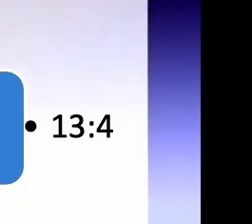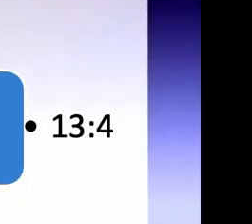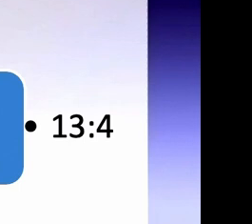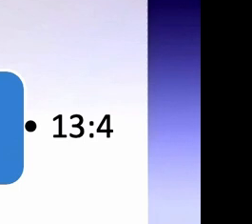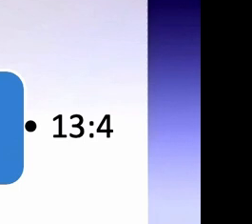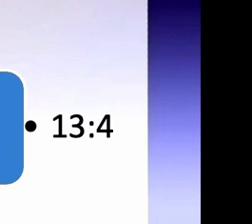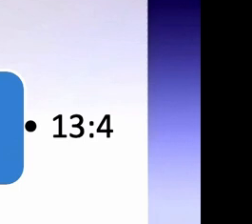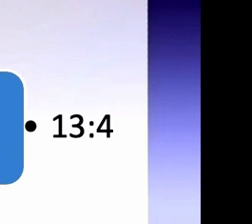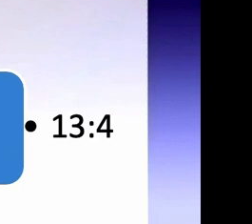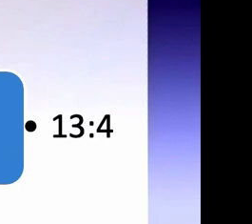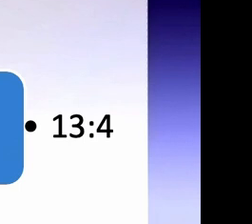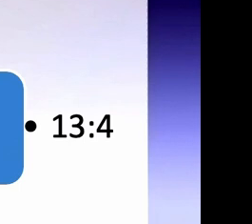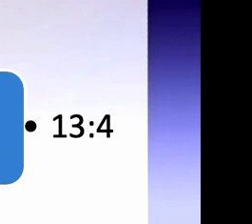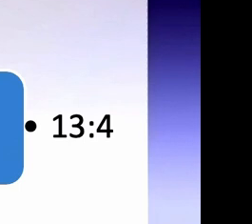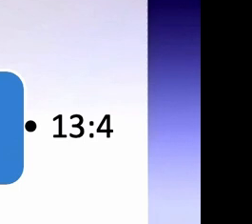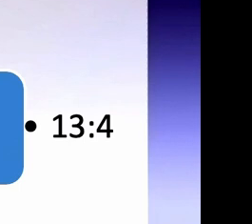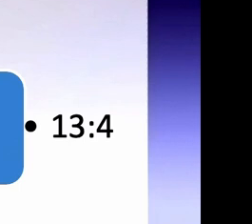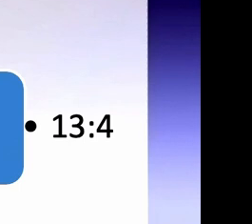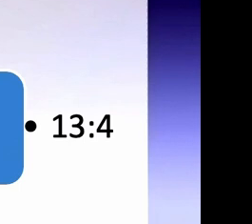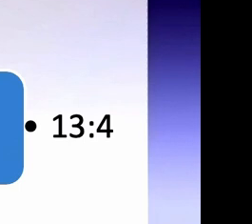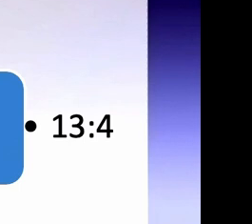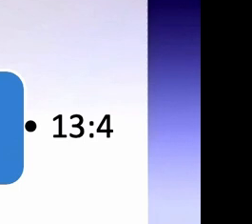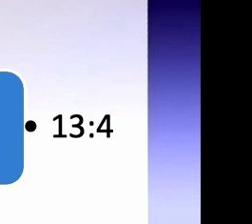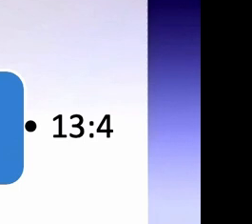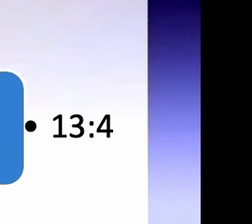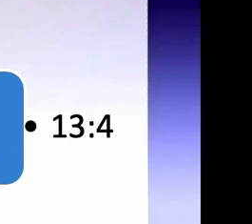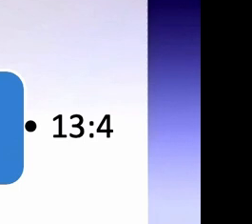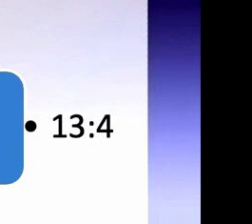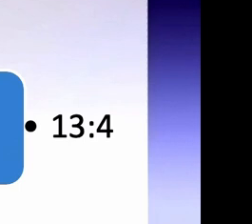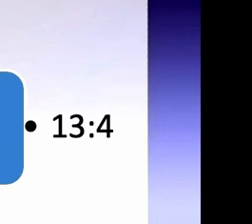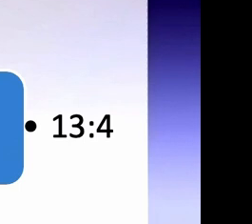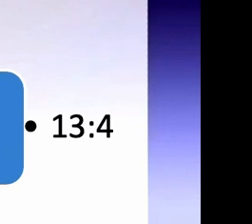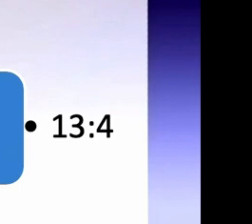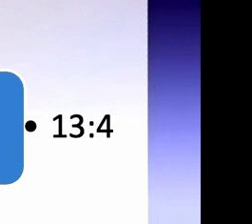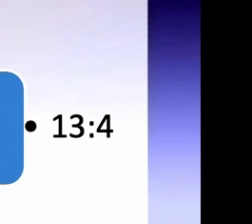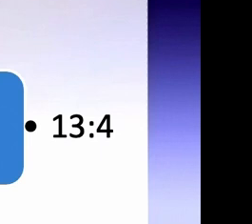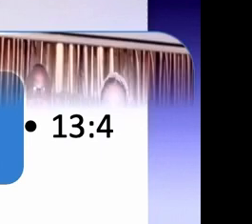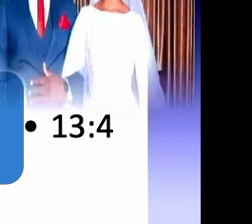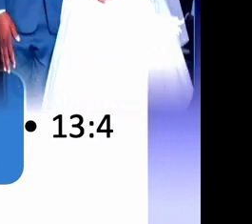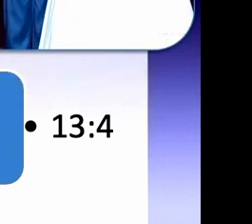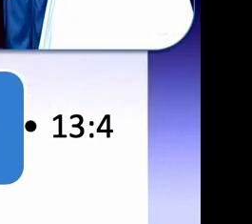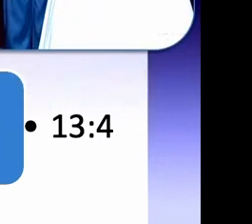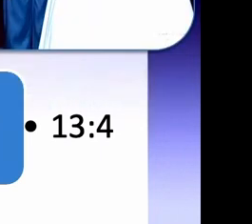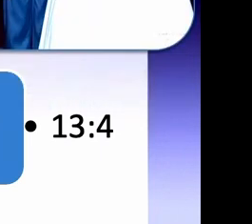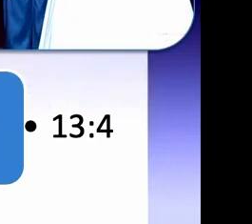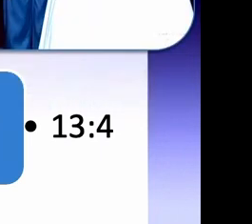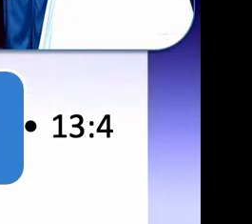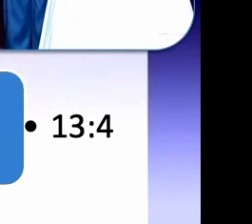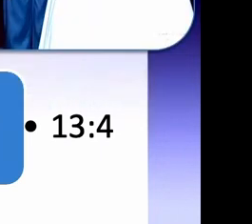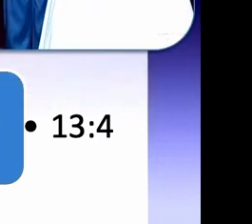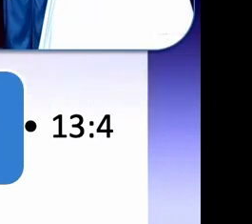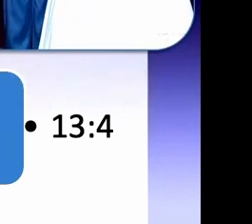the fourth aspect he speaks about is marriage. in chapter 13 and verse 4. And he